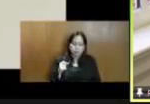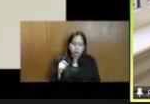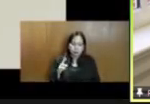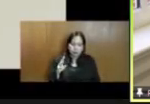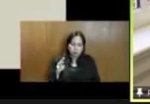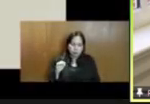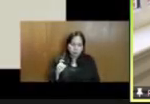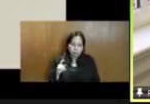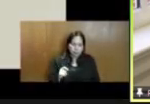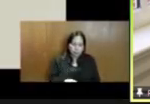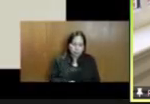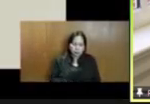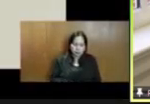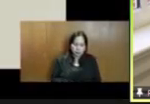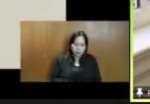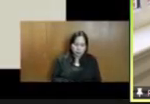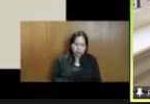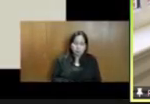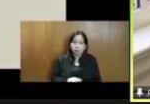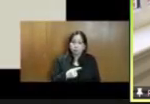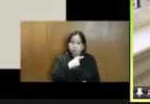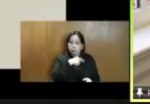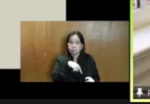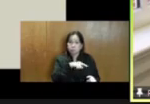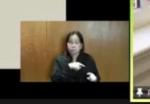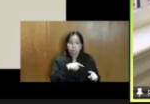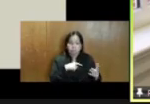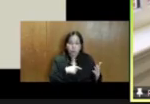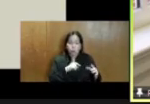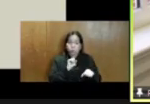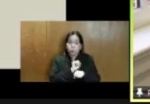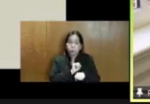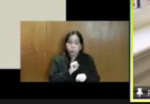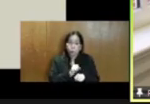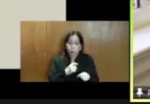of Pennsylvania. And what we're going to work at,